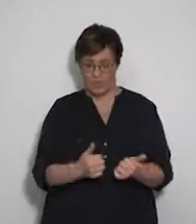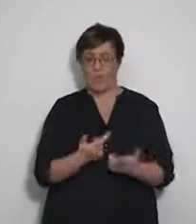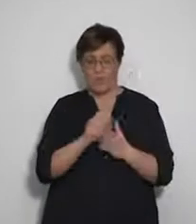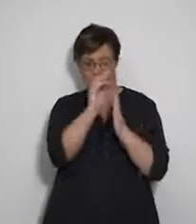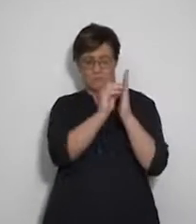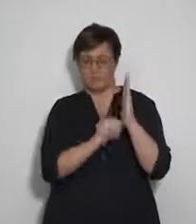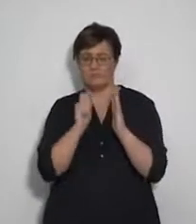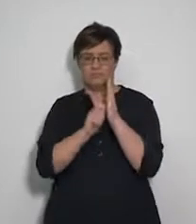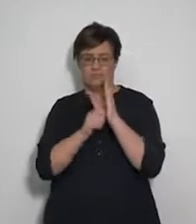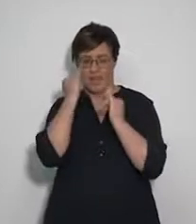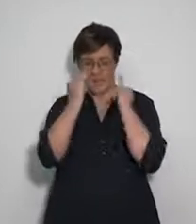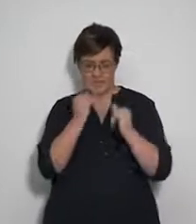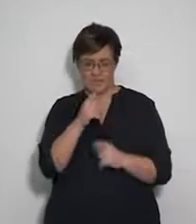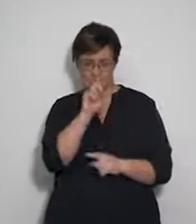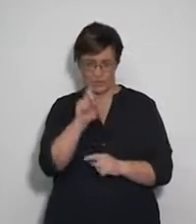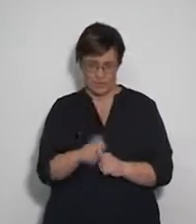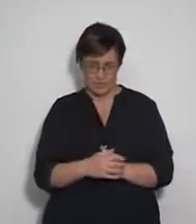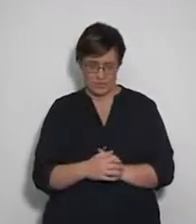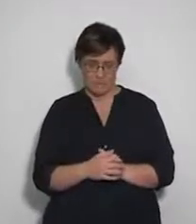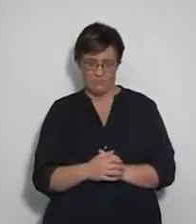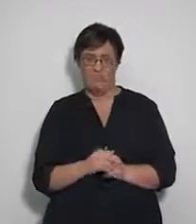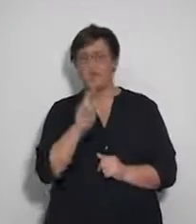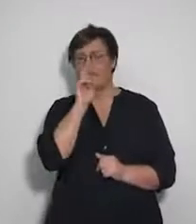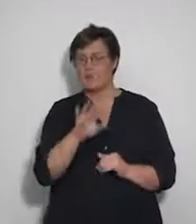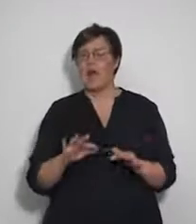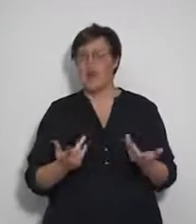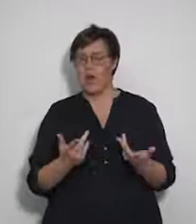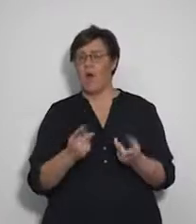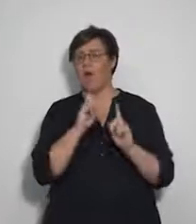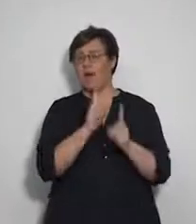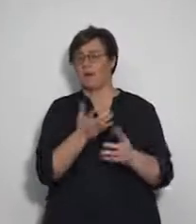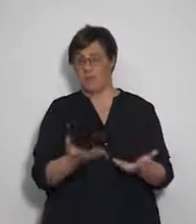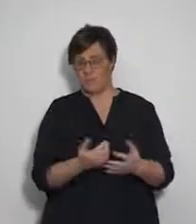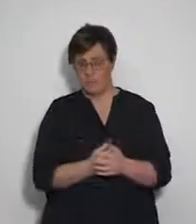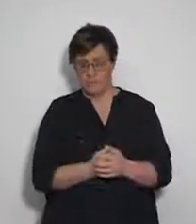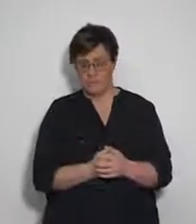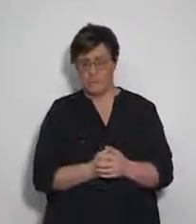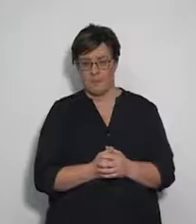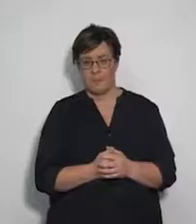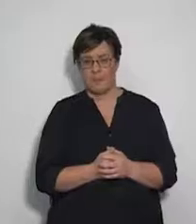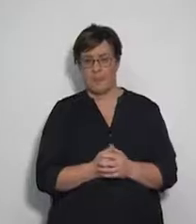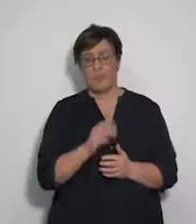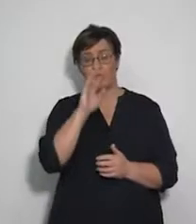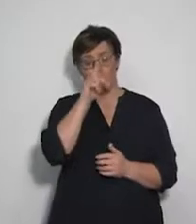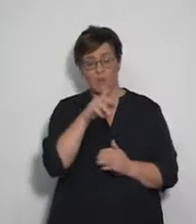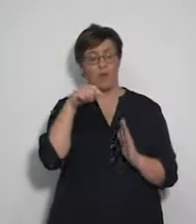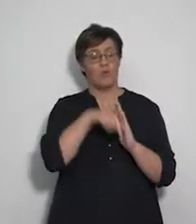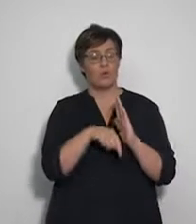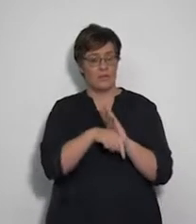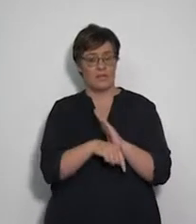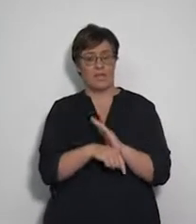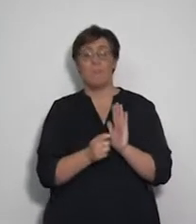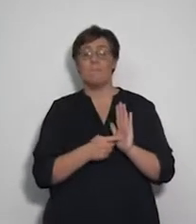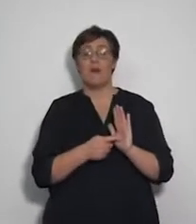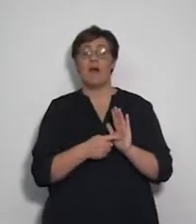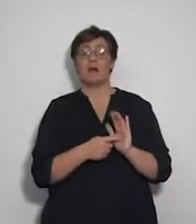have to pen down your ideas for that question. So let's look at how I would go about doing that. Remember that the content is